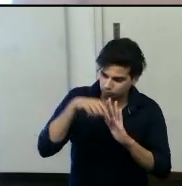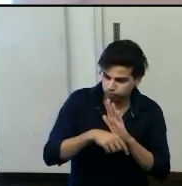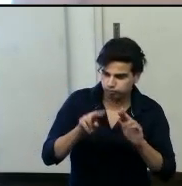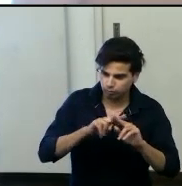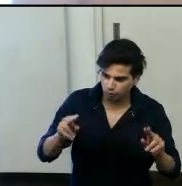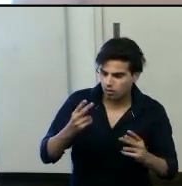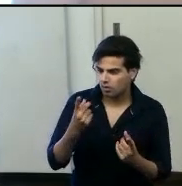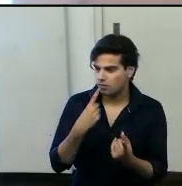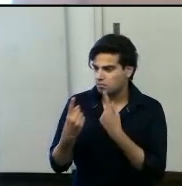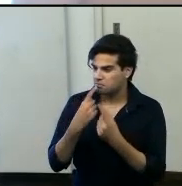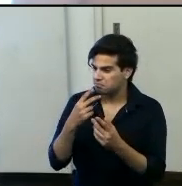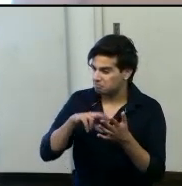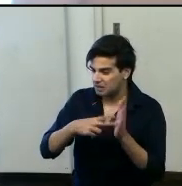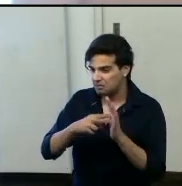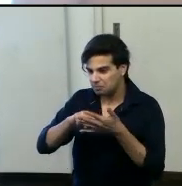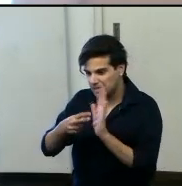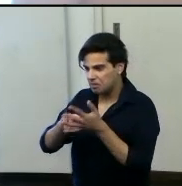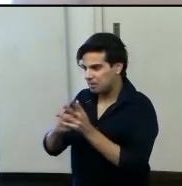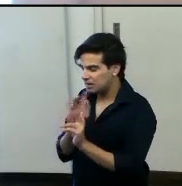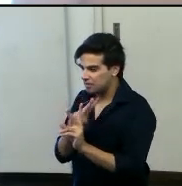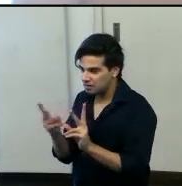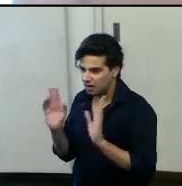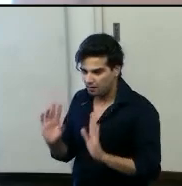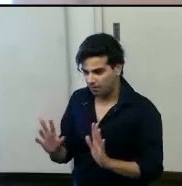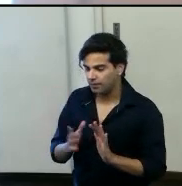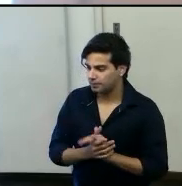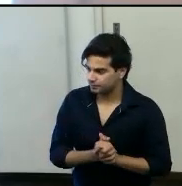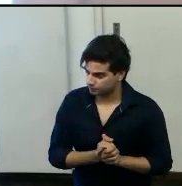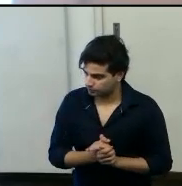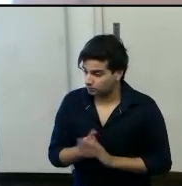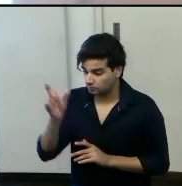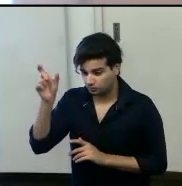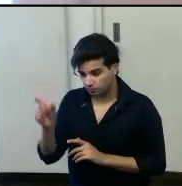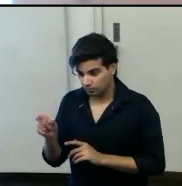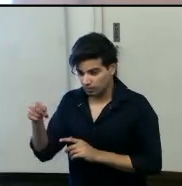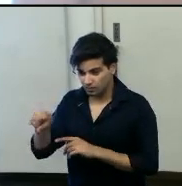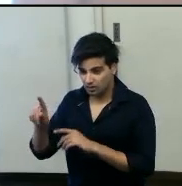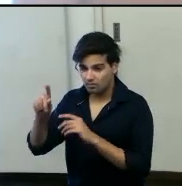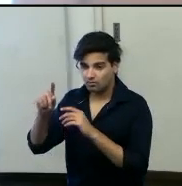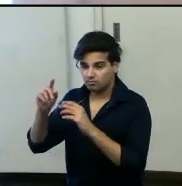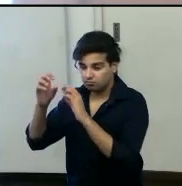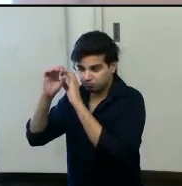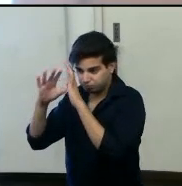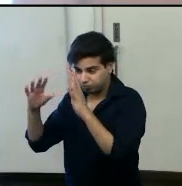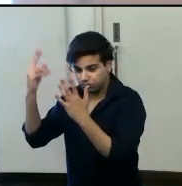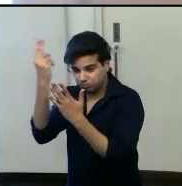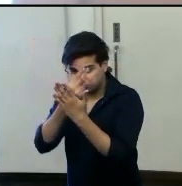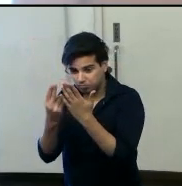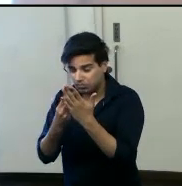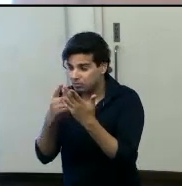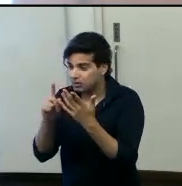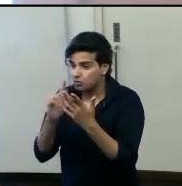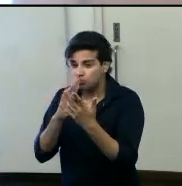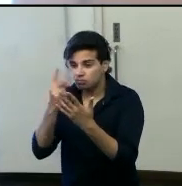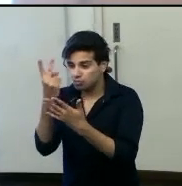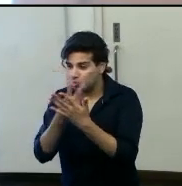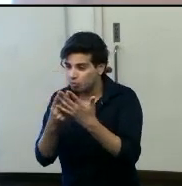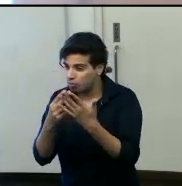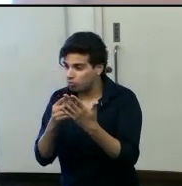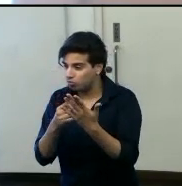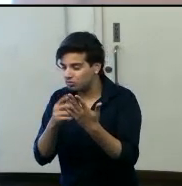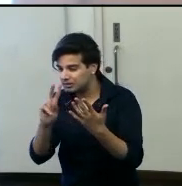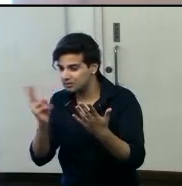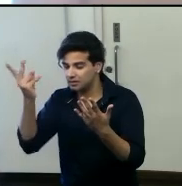also possible that one can create certain kind of image which cannot be captured in words. Yeah. Where you say words